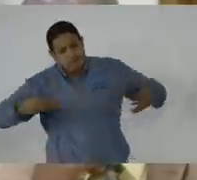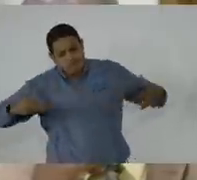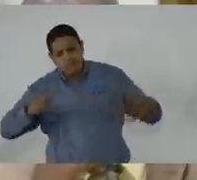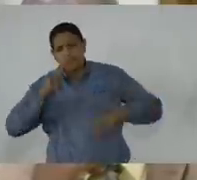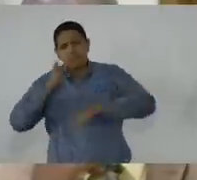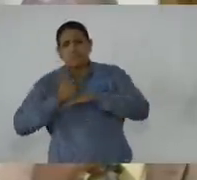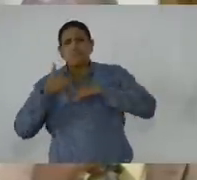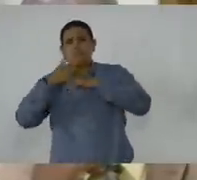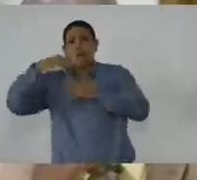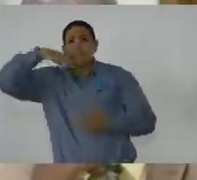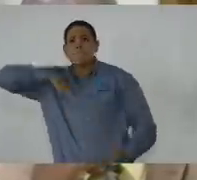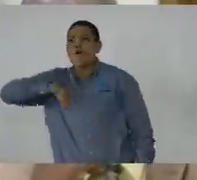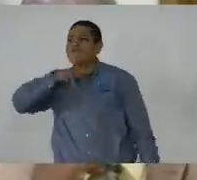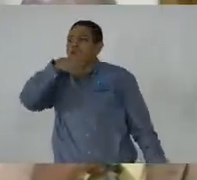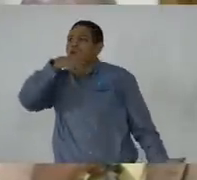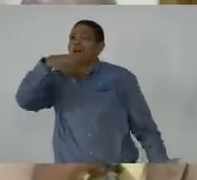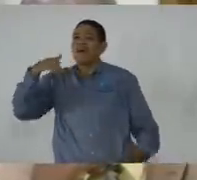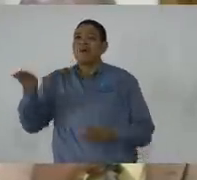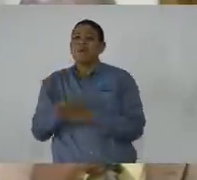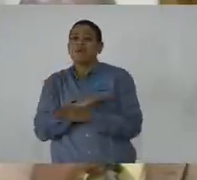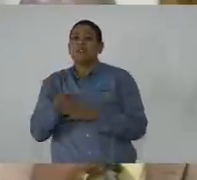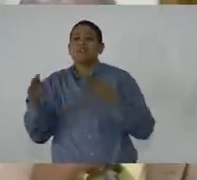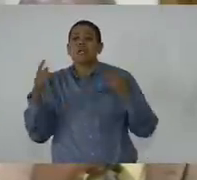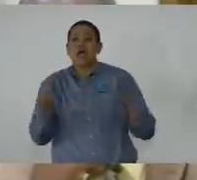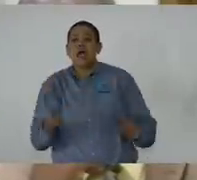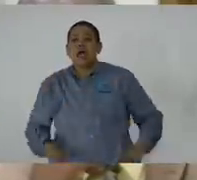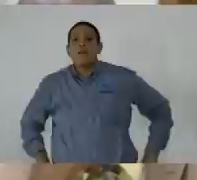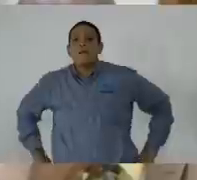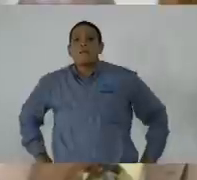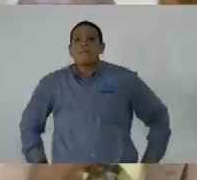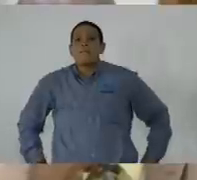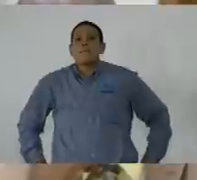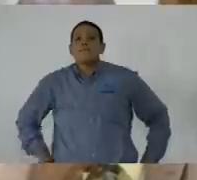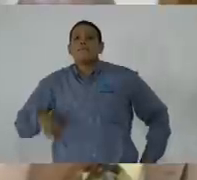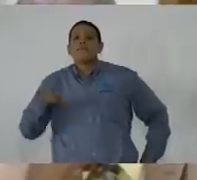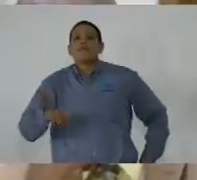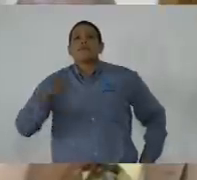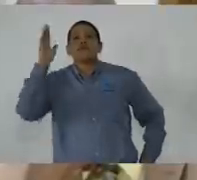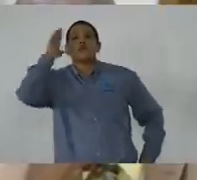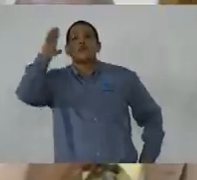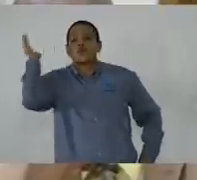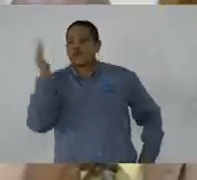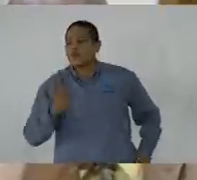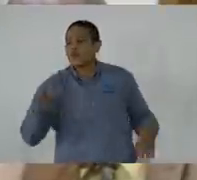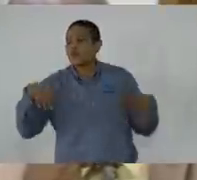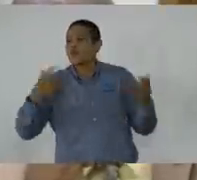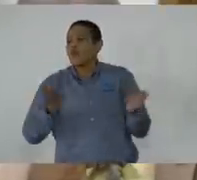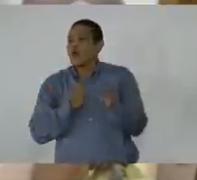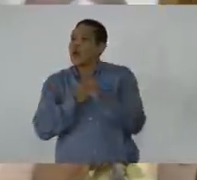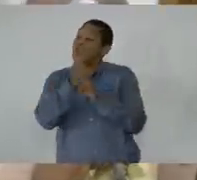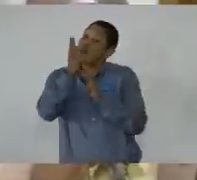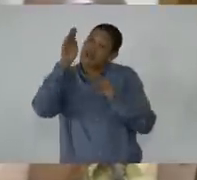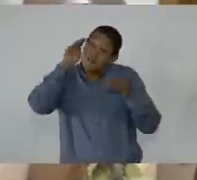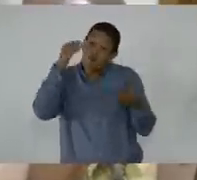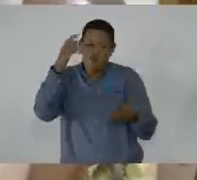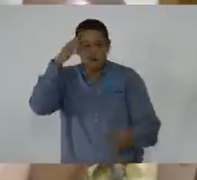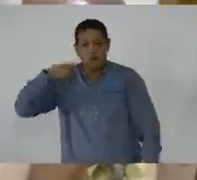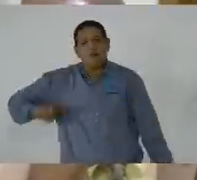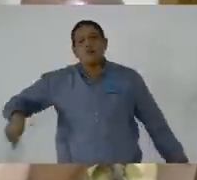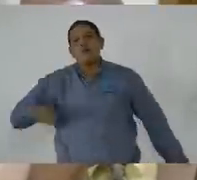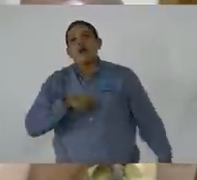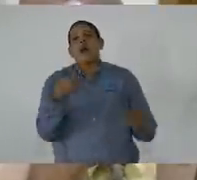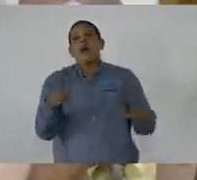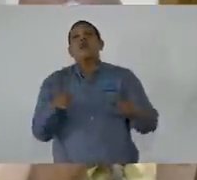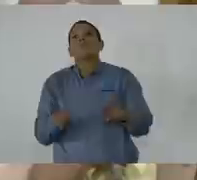of profitable commercial agribusiness. This will be a primary focus for us, and